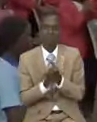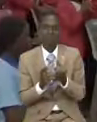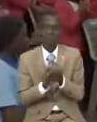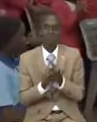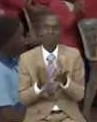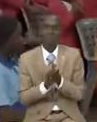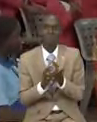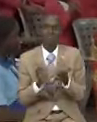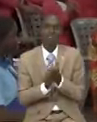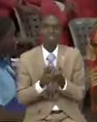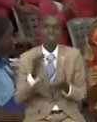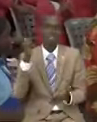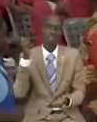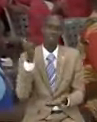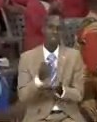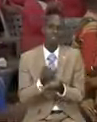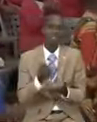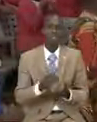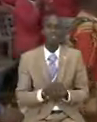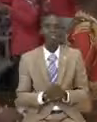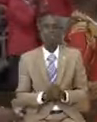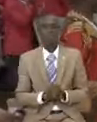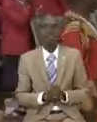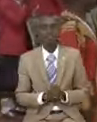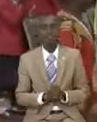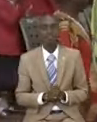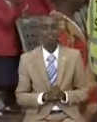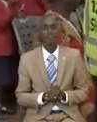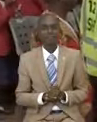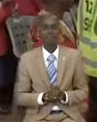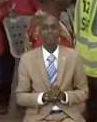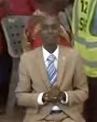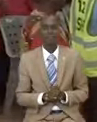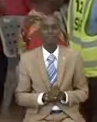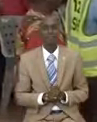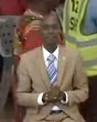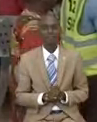Amen. Let's have our seat.